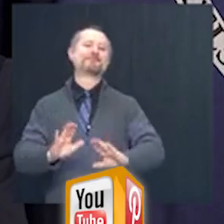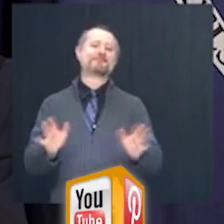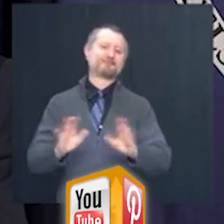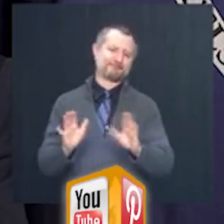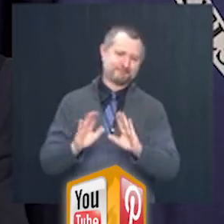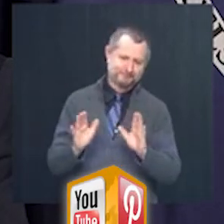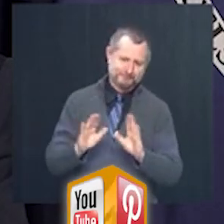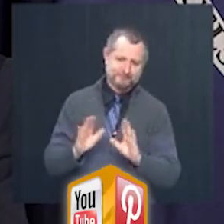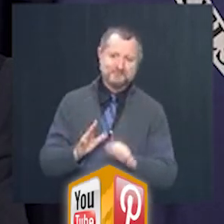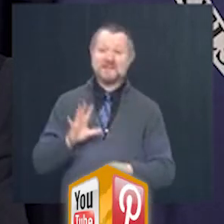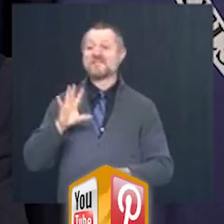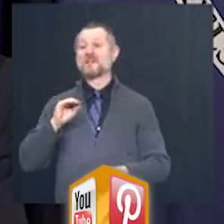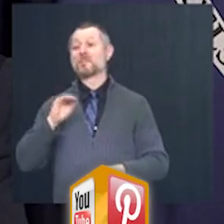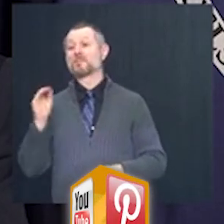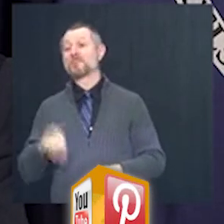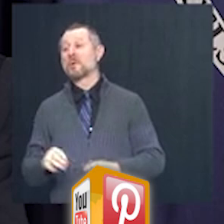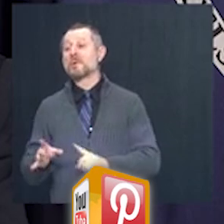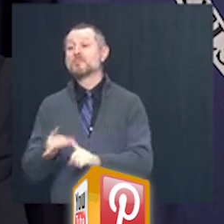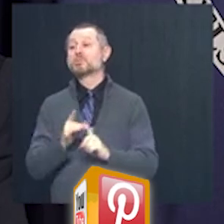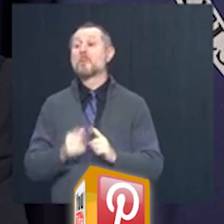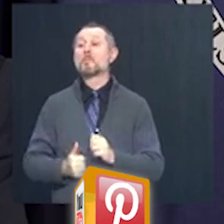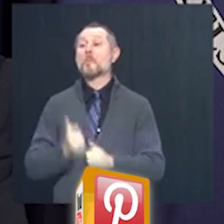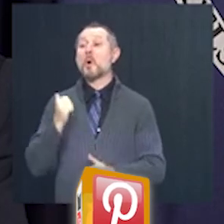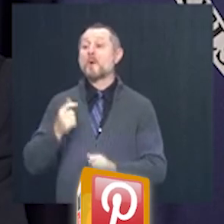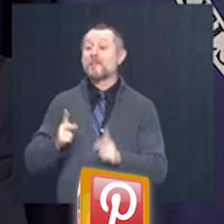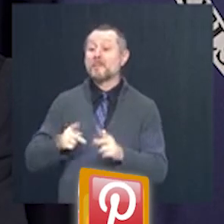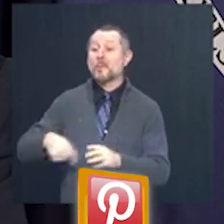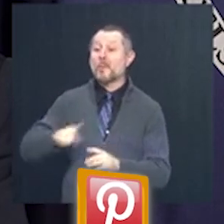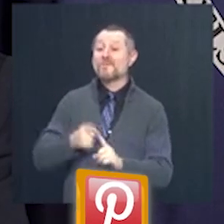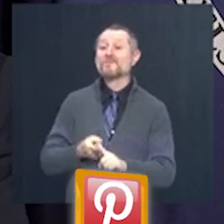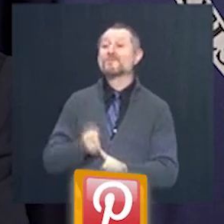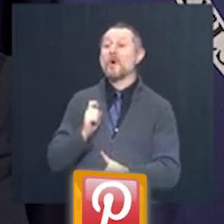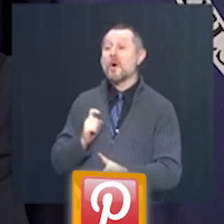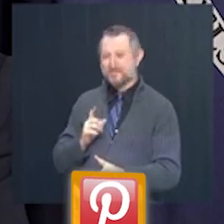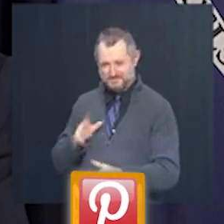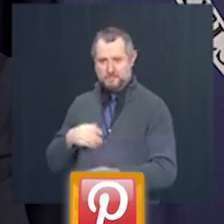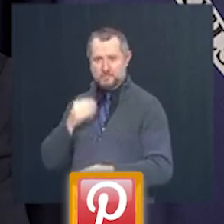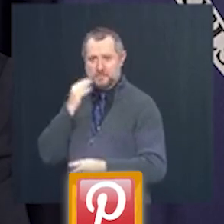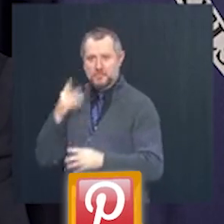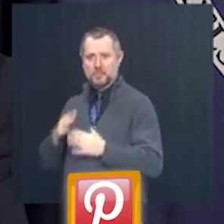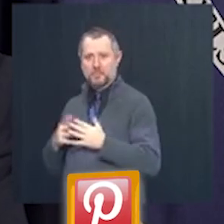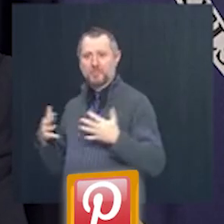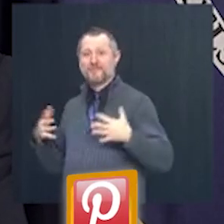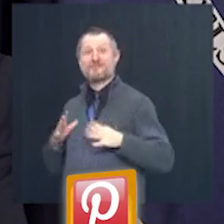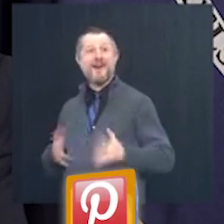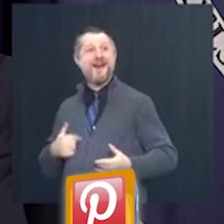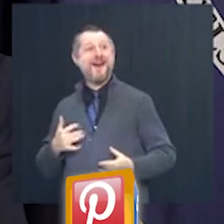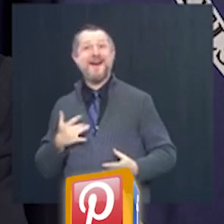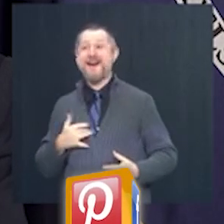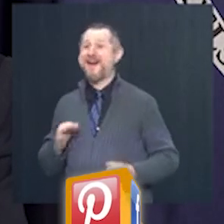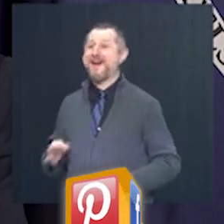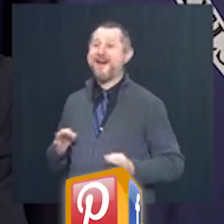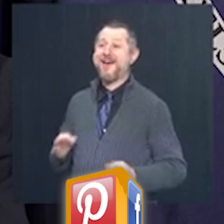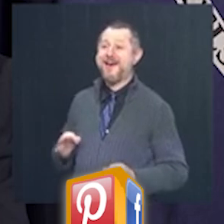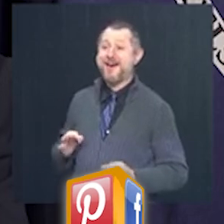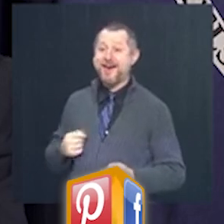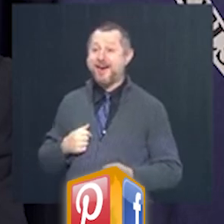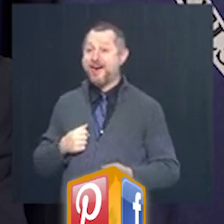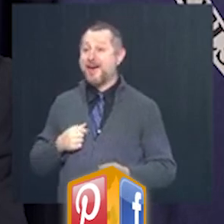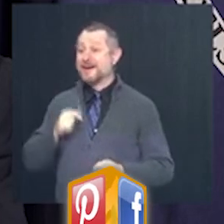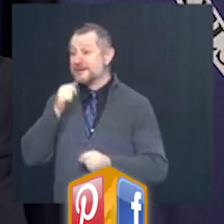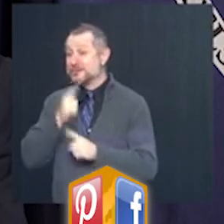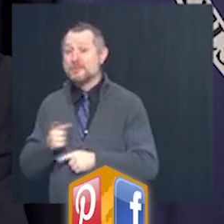spread is asymptomatic spread. So your sister who loves